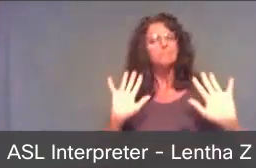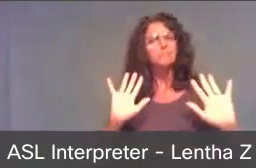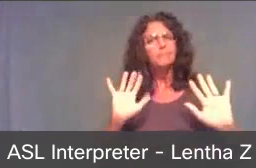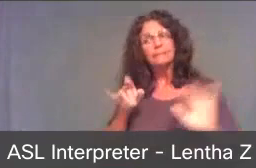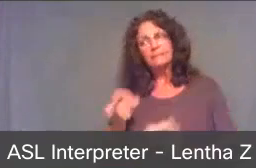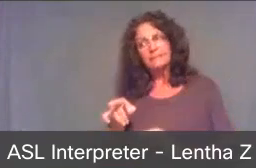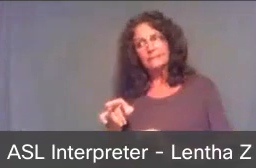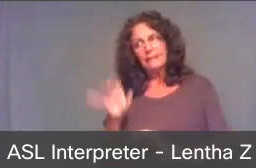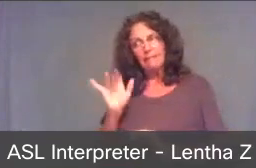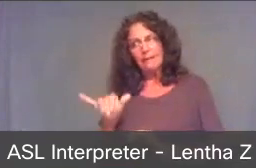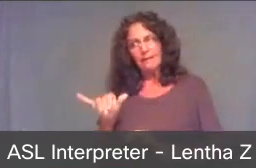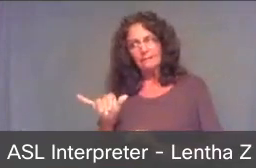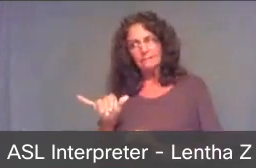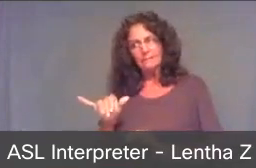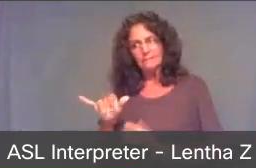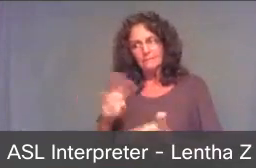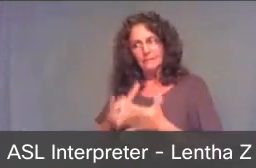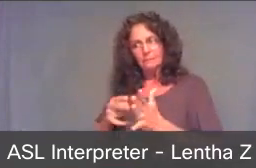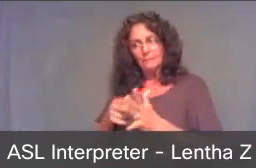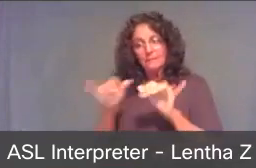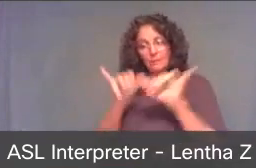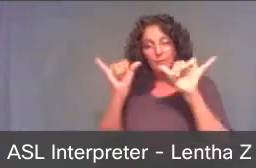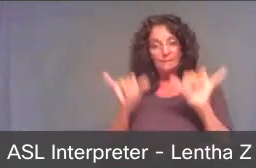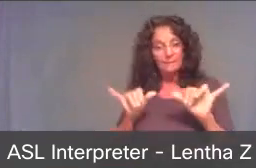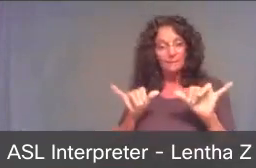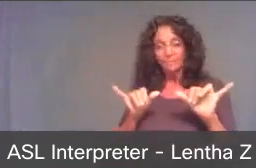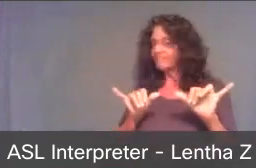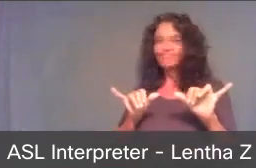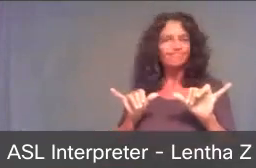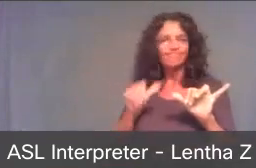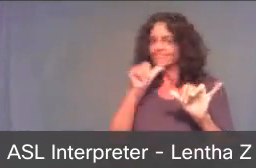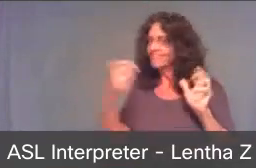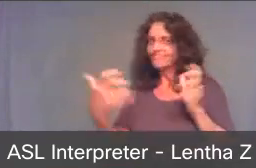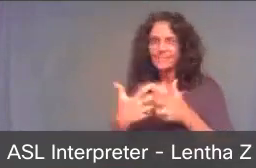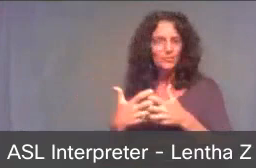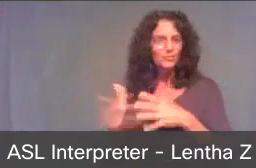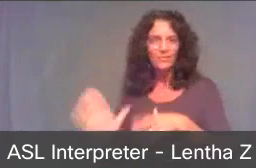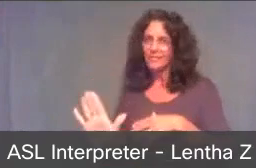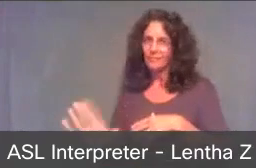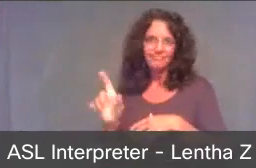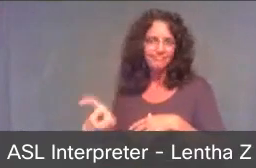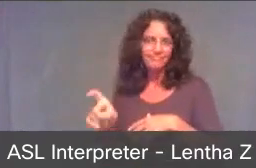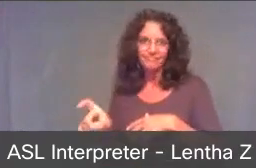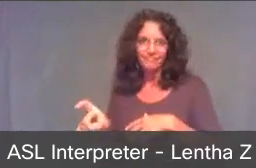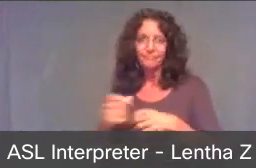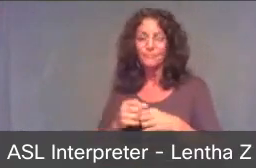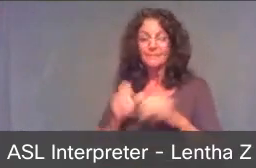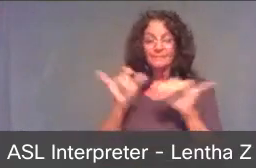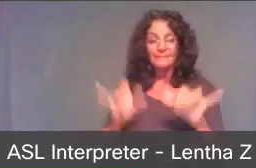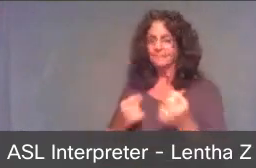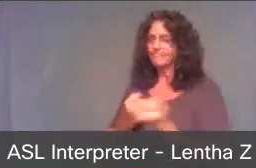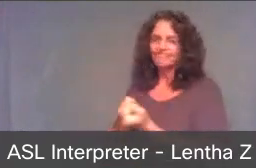are things that our systems were not created for these people. Our systems don't support some of